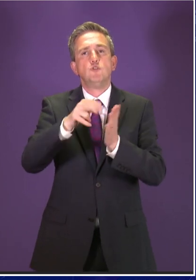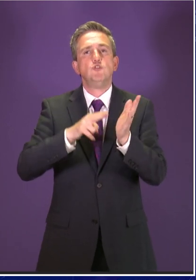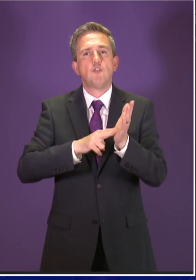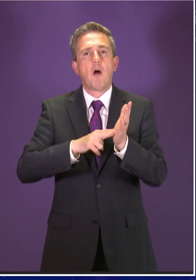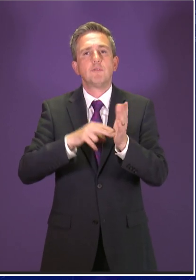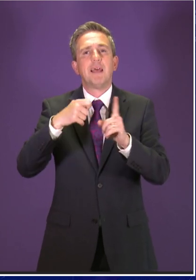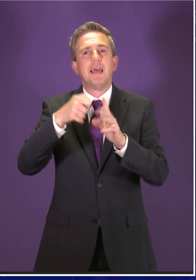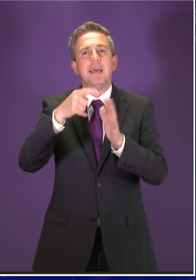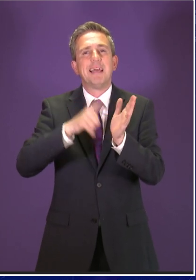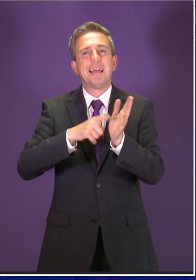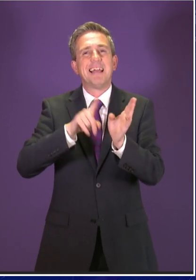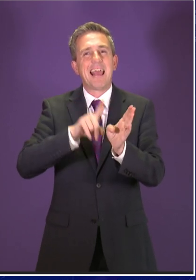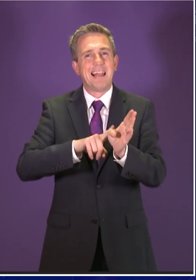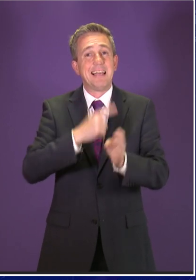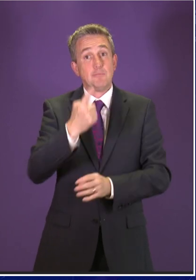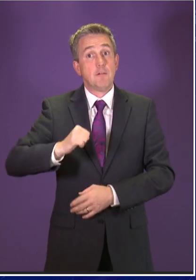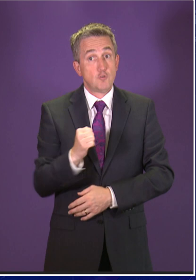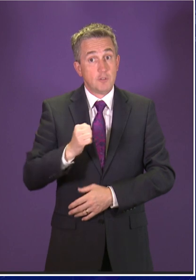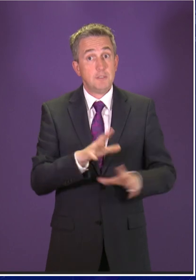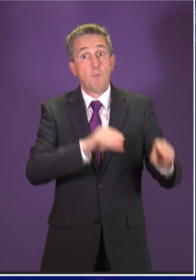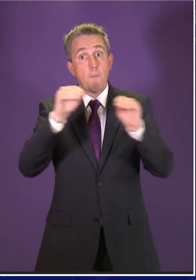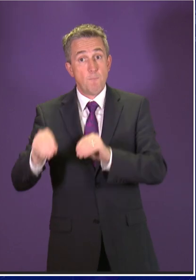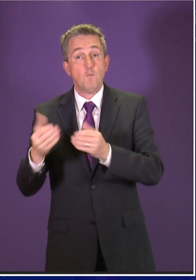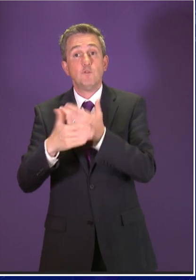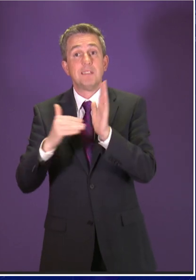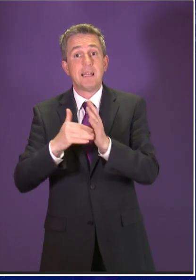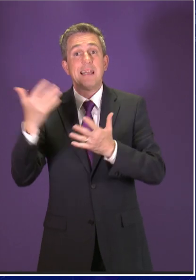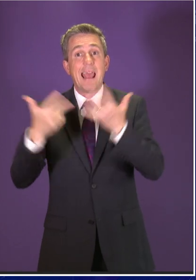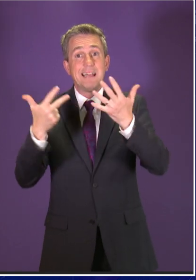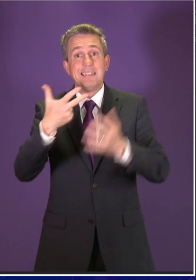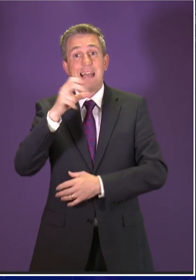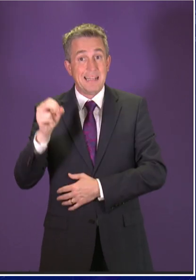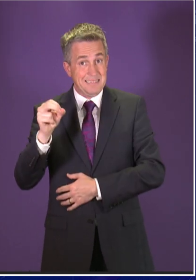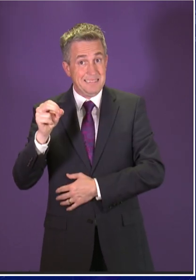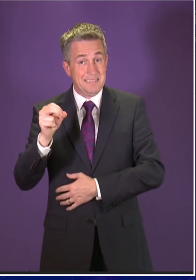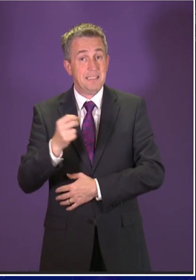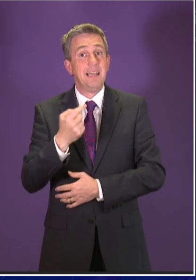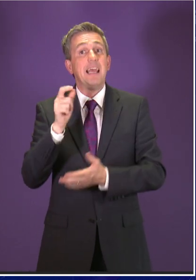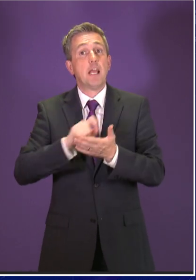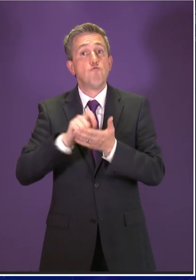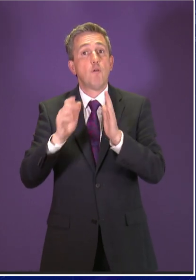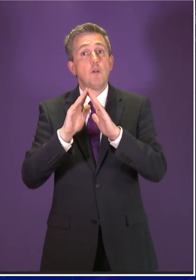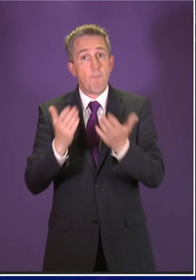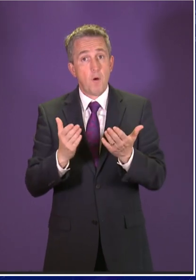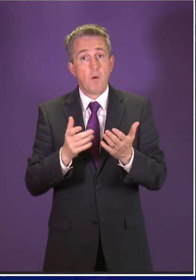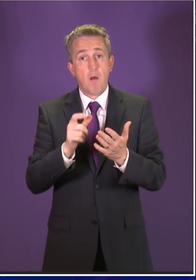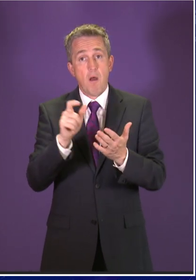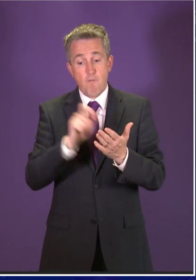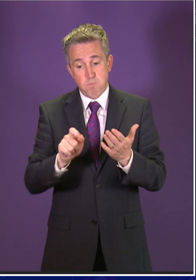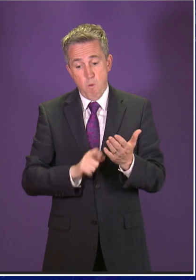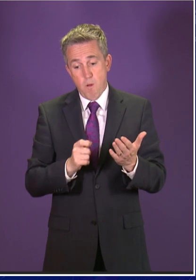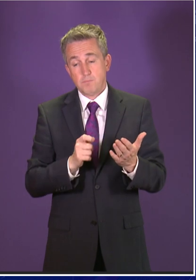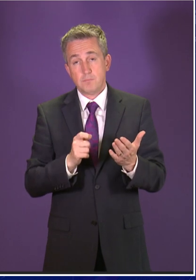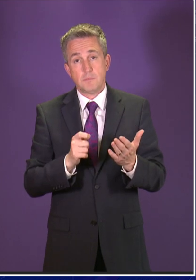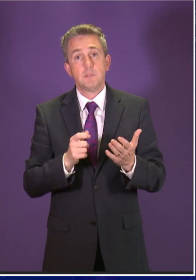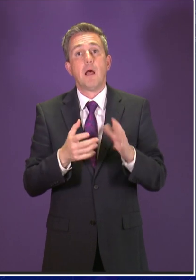Kelly, who immigrated to New Zealand in 1880. Kelly wrote a book of poems called Heather and the Fern,